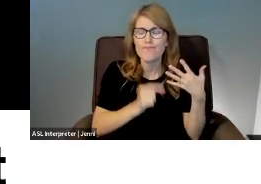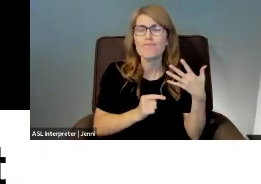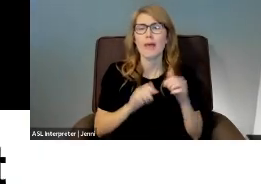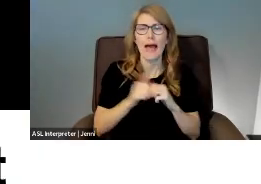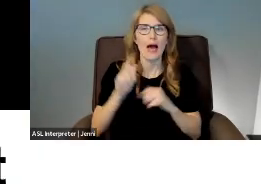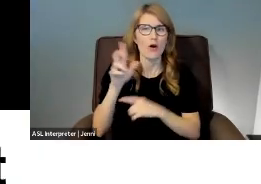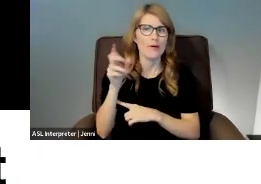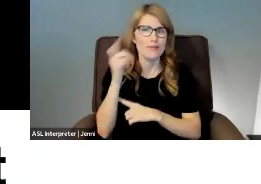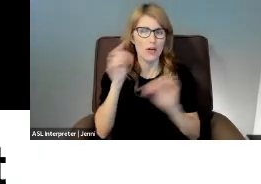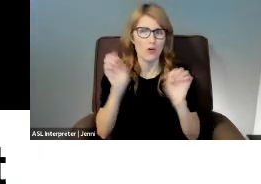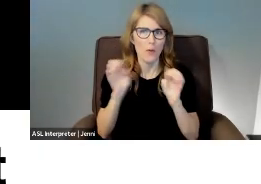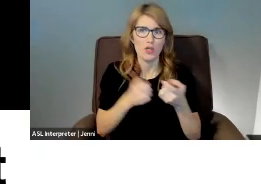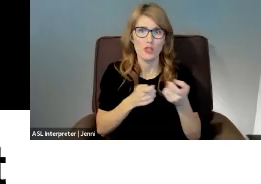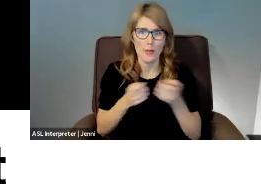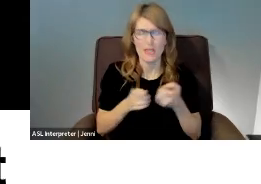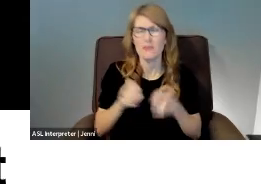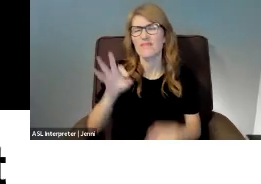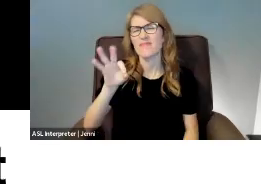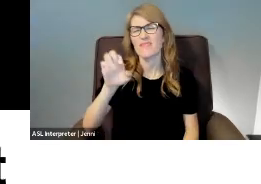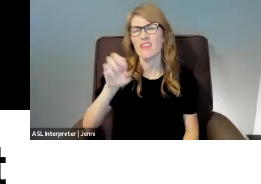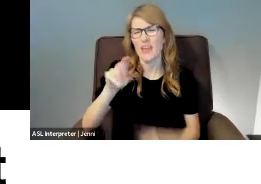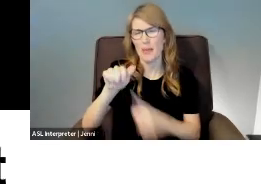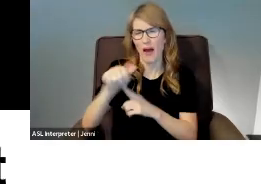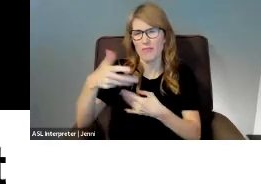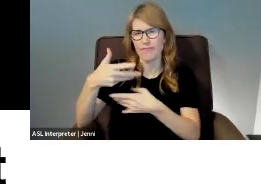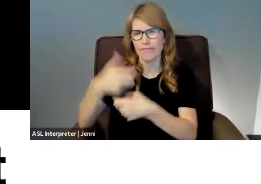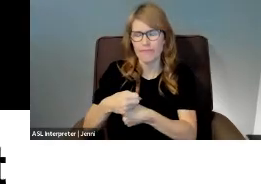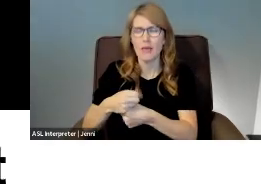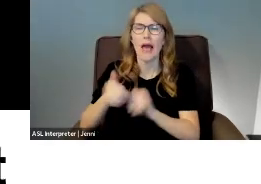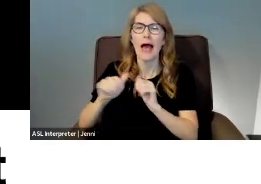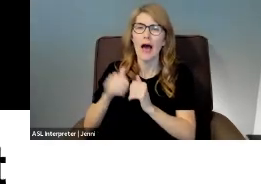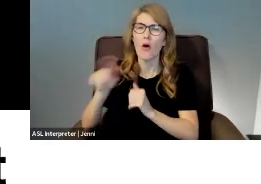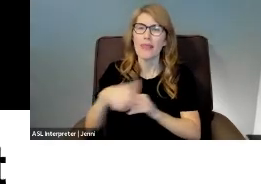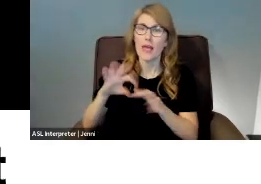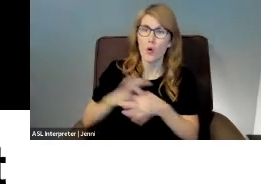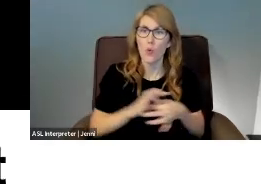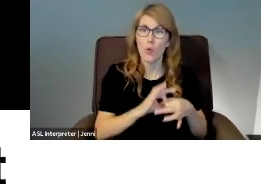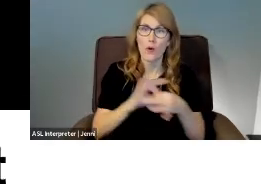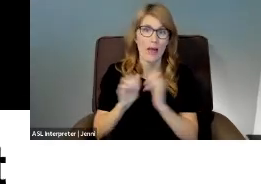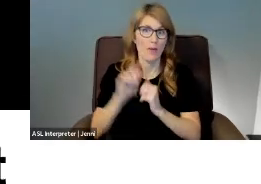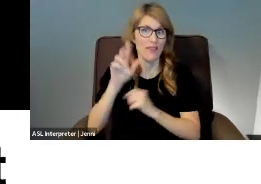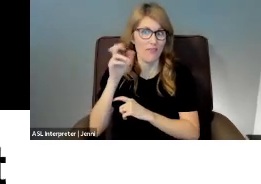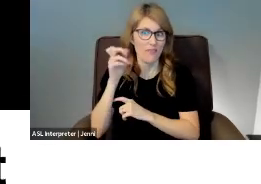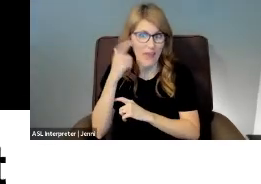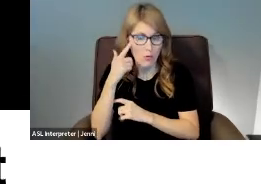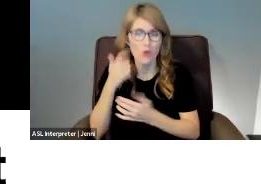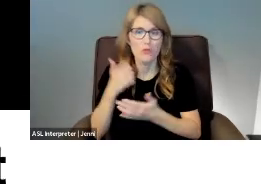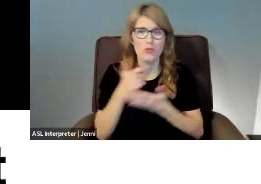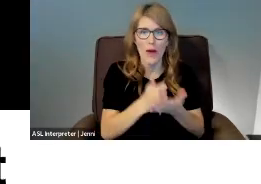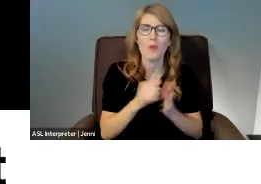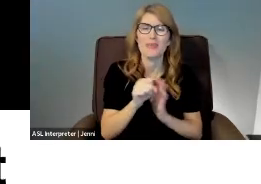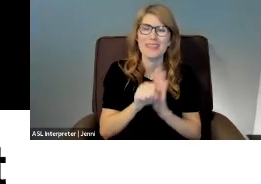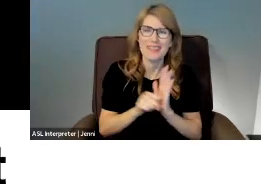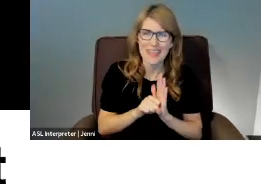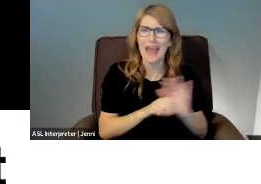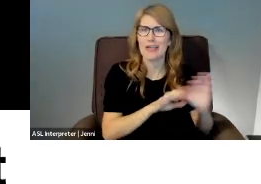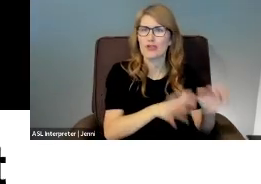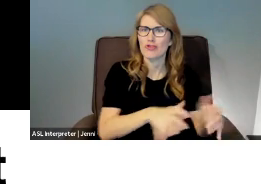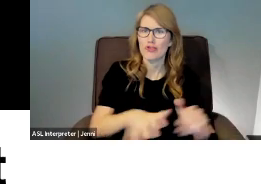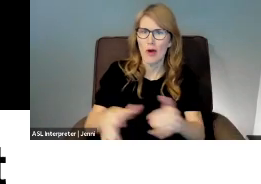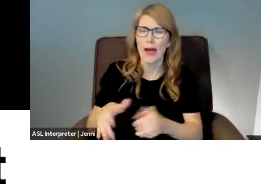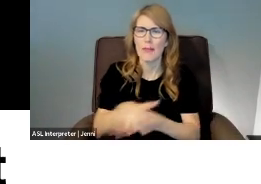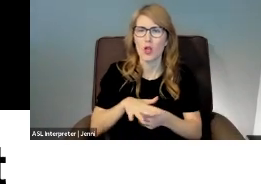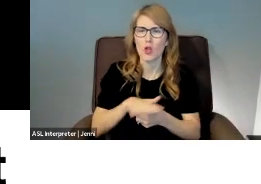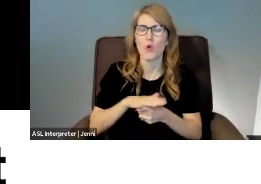Emergency Management Agency, or FEMA, coordinates with federal assistance to state, tribal, and local governments, as well as individuals